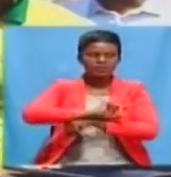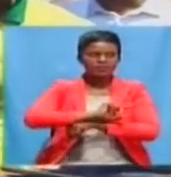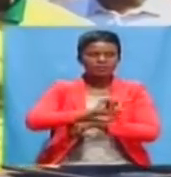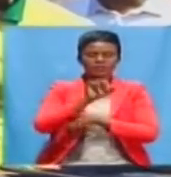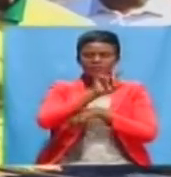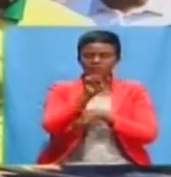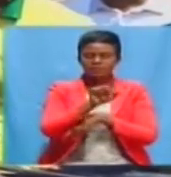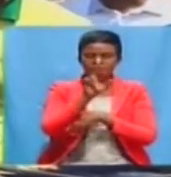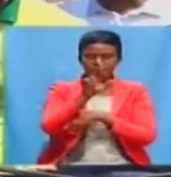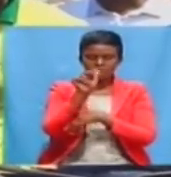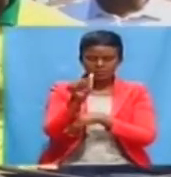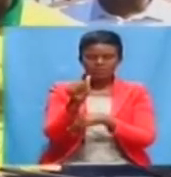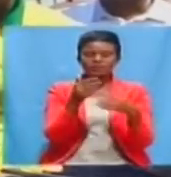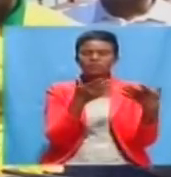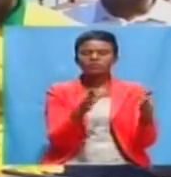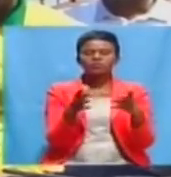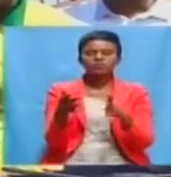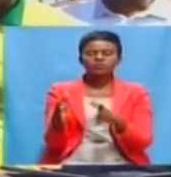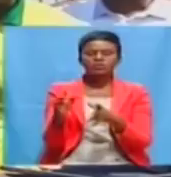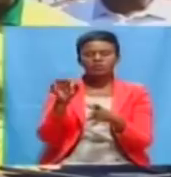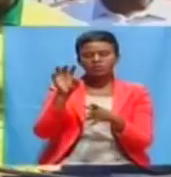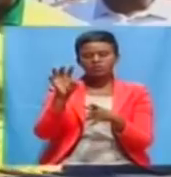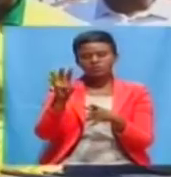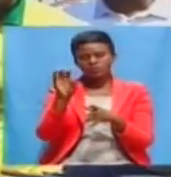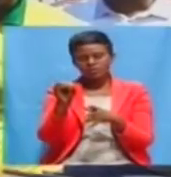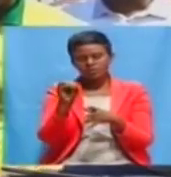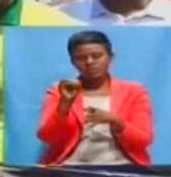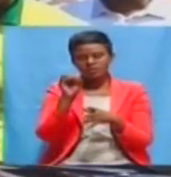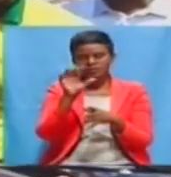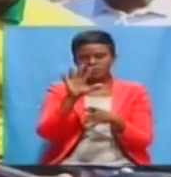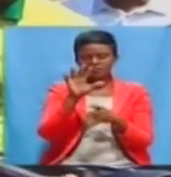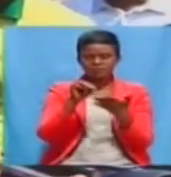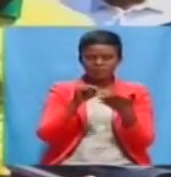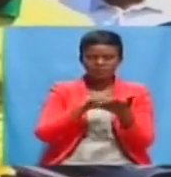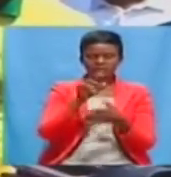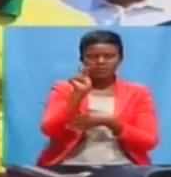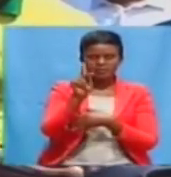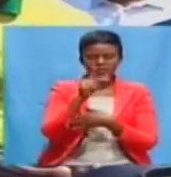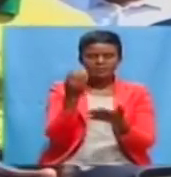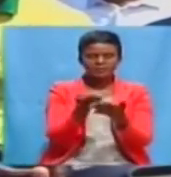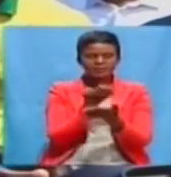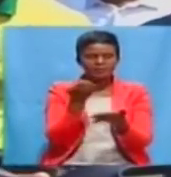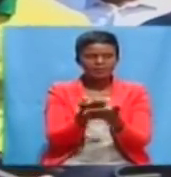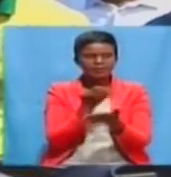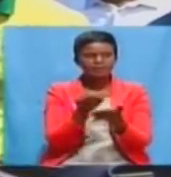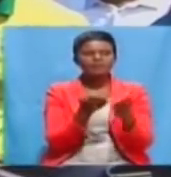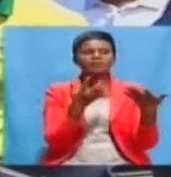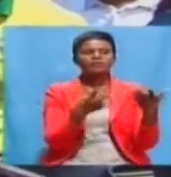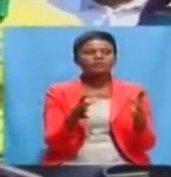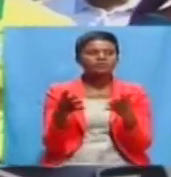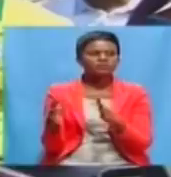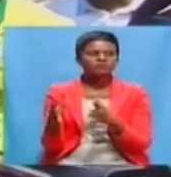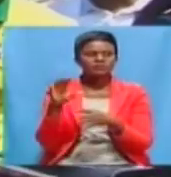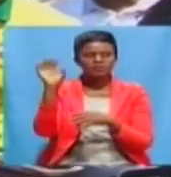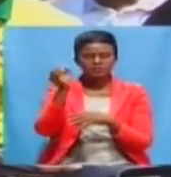Zambia Revenue Authority is losing close to 35 million kwacha. This means that the economy is losing that extent